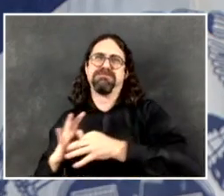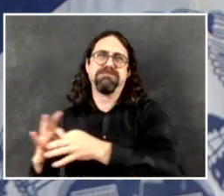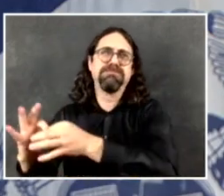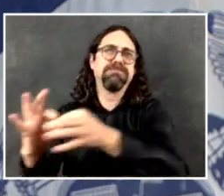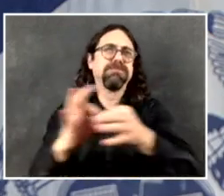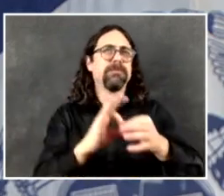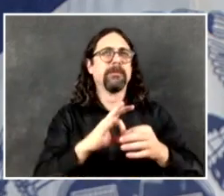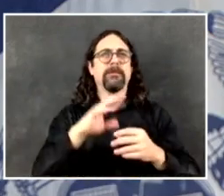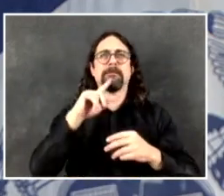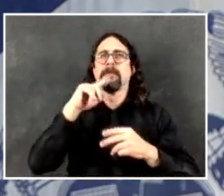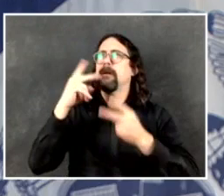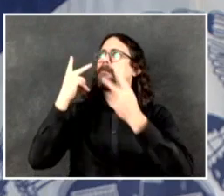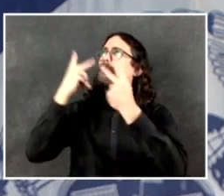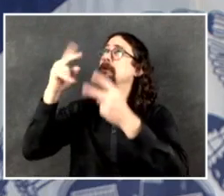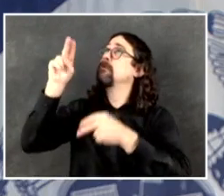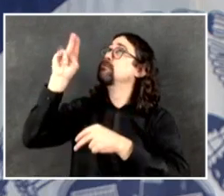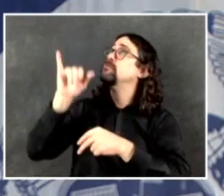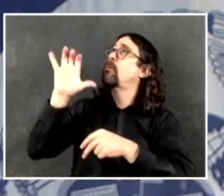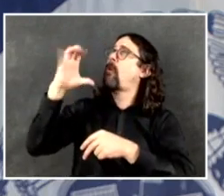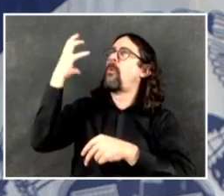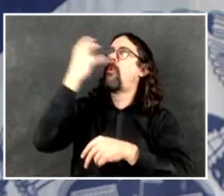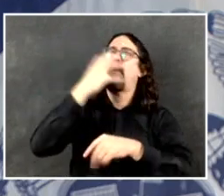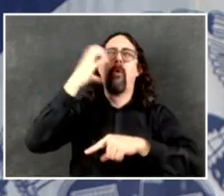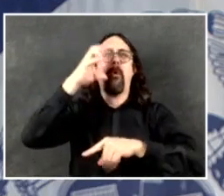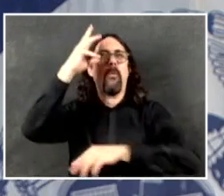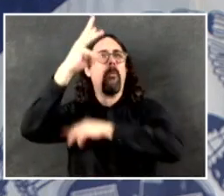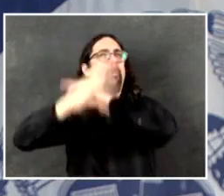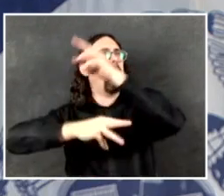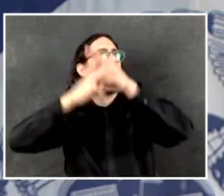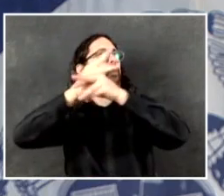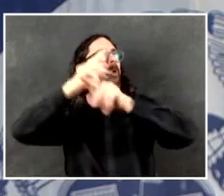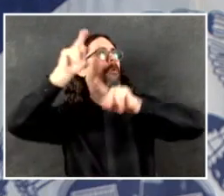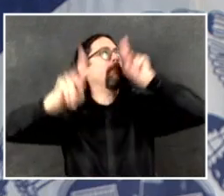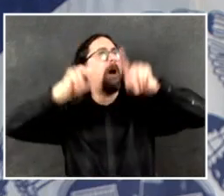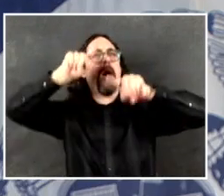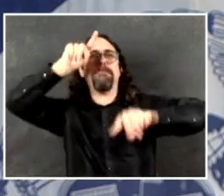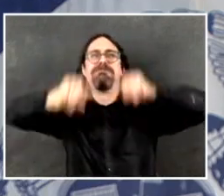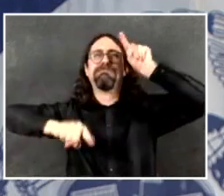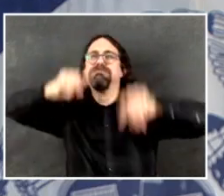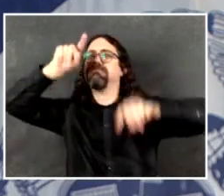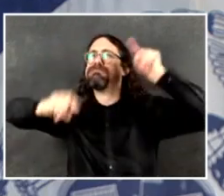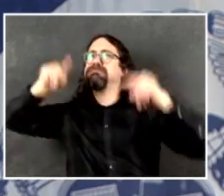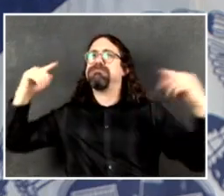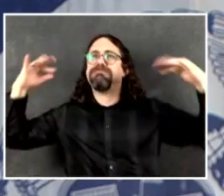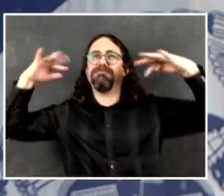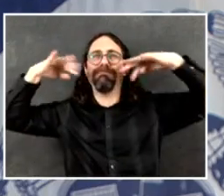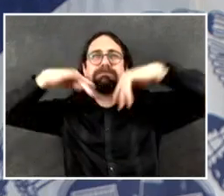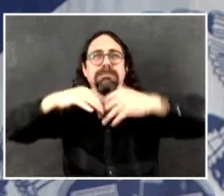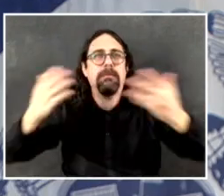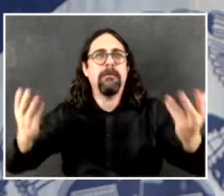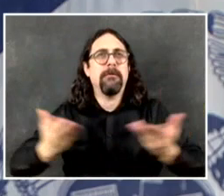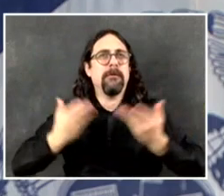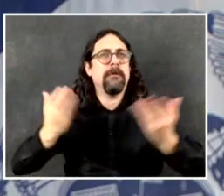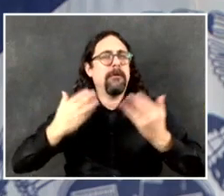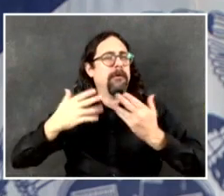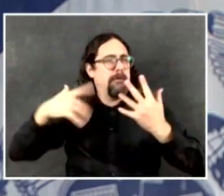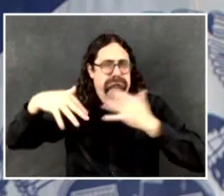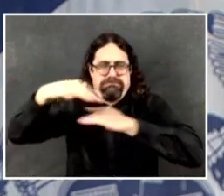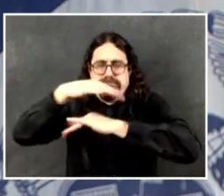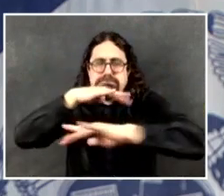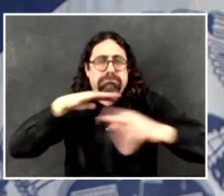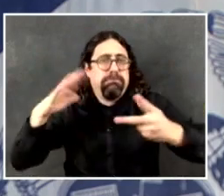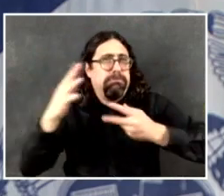got to take that and build something much bigger to truly make this a city for all.